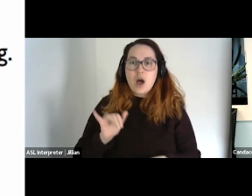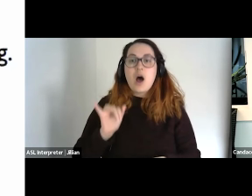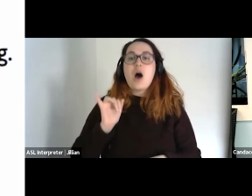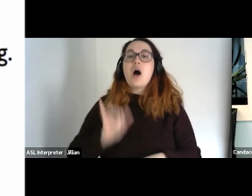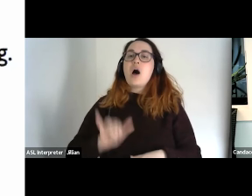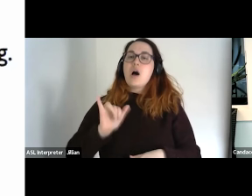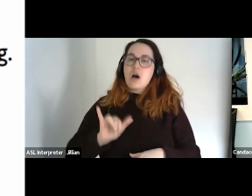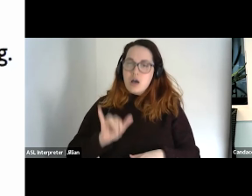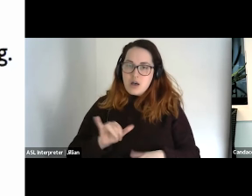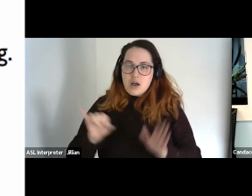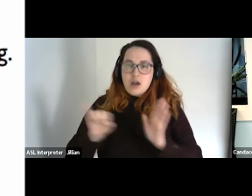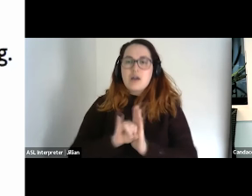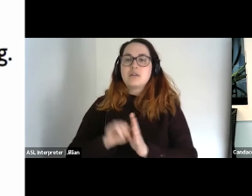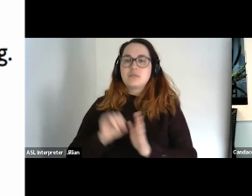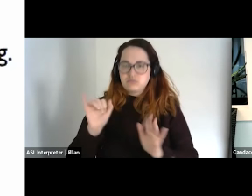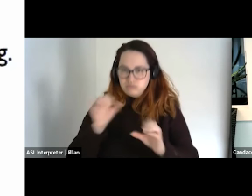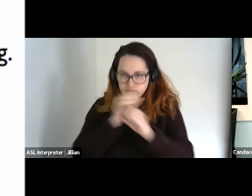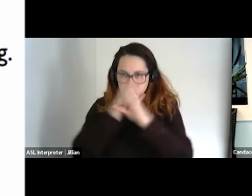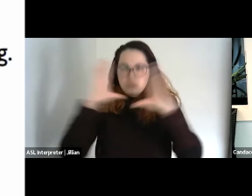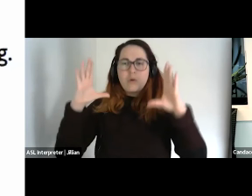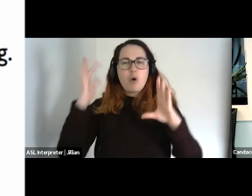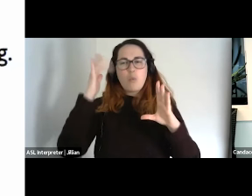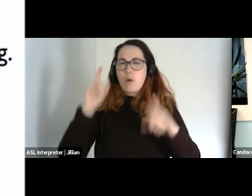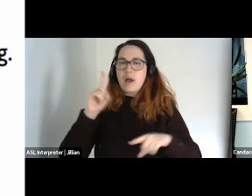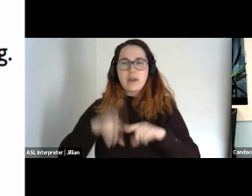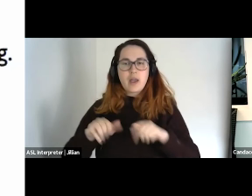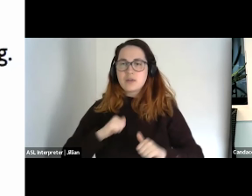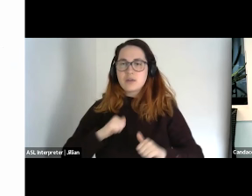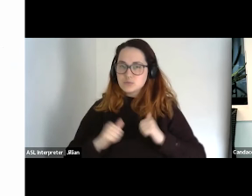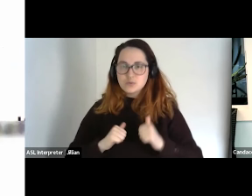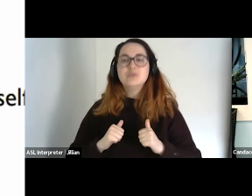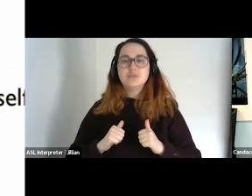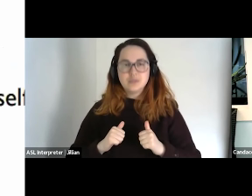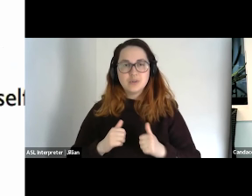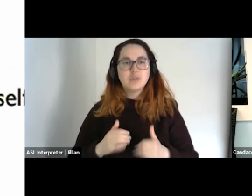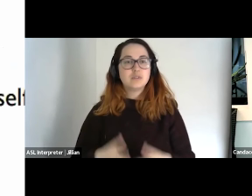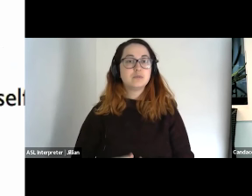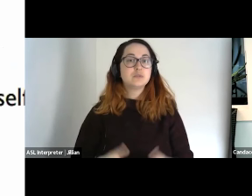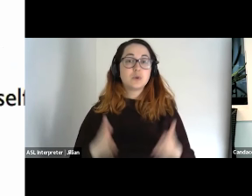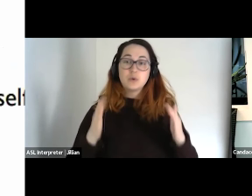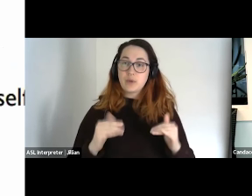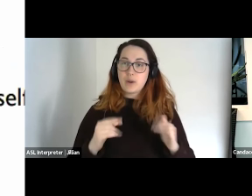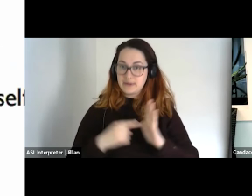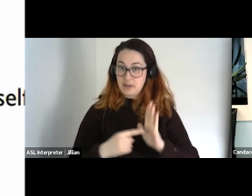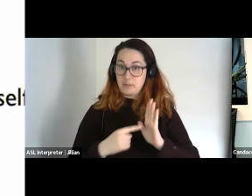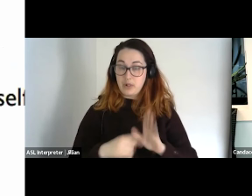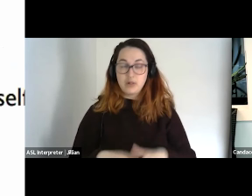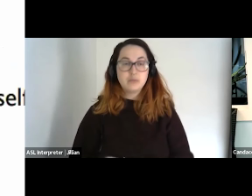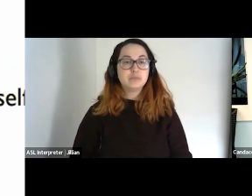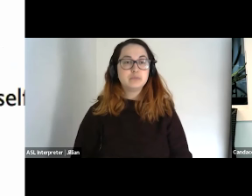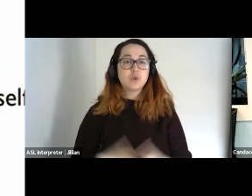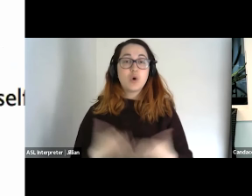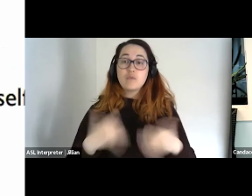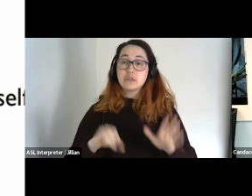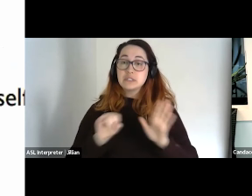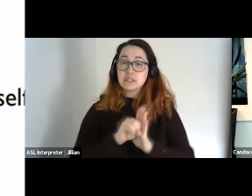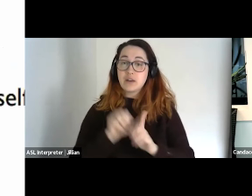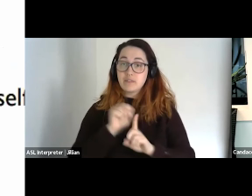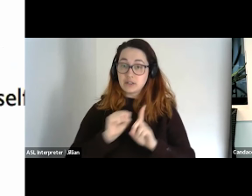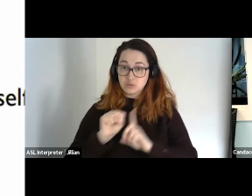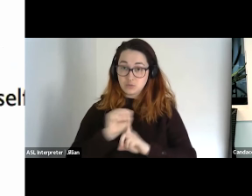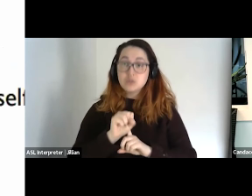assertive beings. Okay, so I'm going to walk you through this example here. After you identify your situation, you